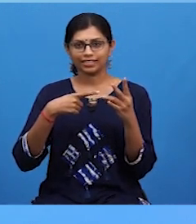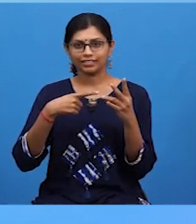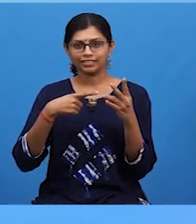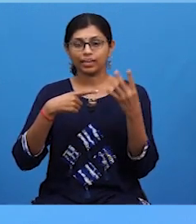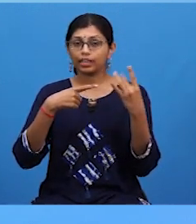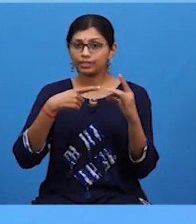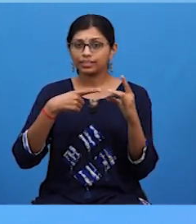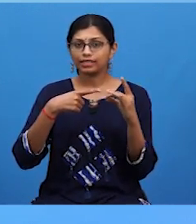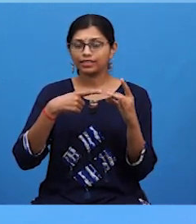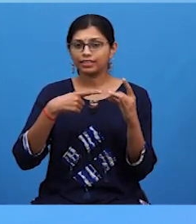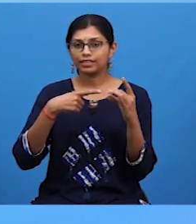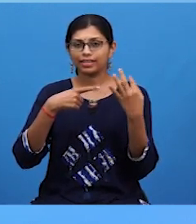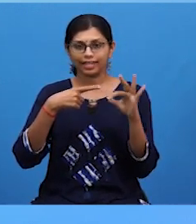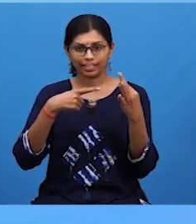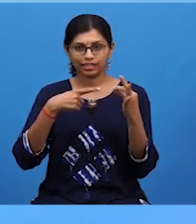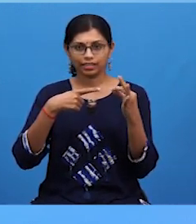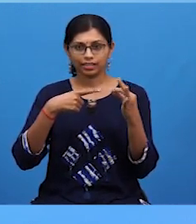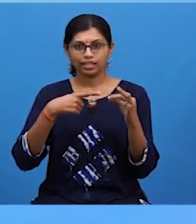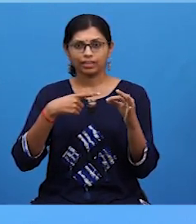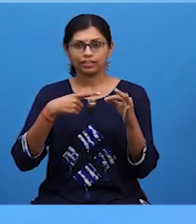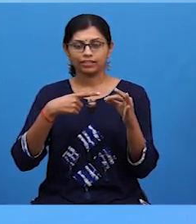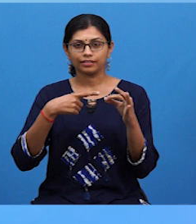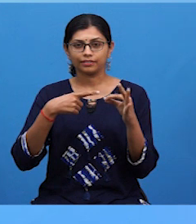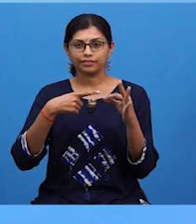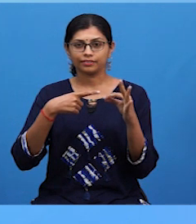17, 18, 19,